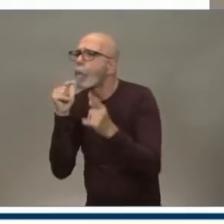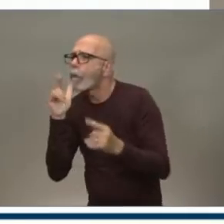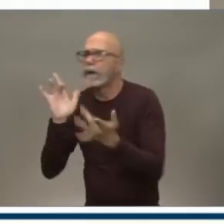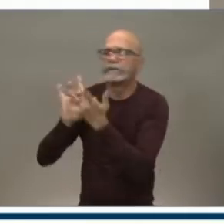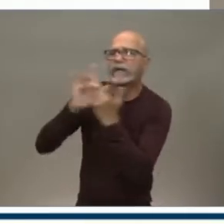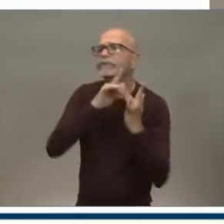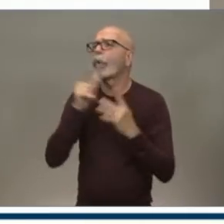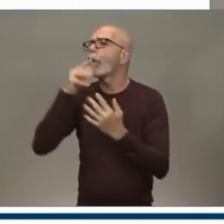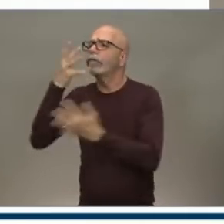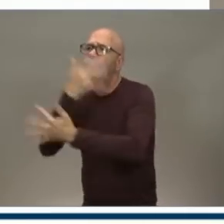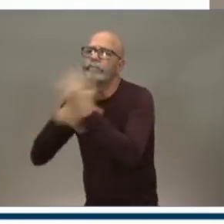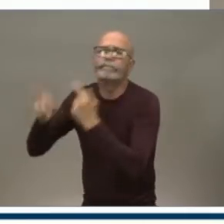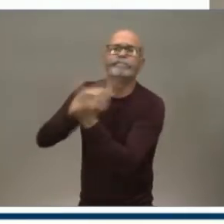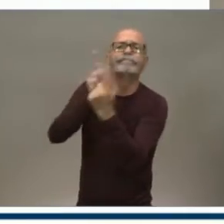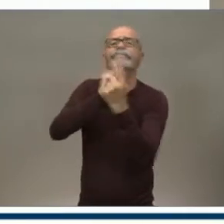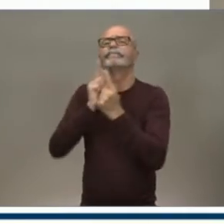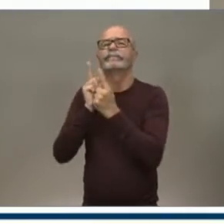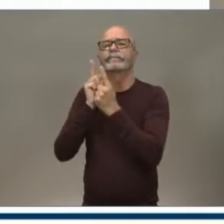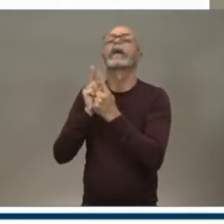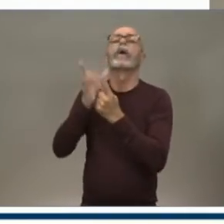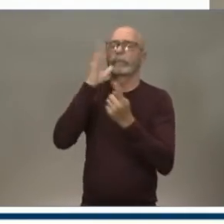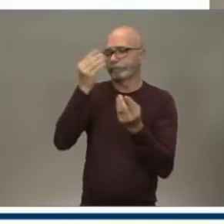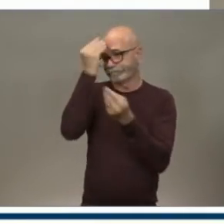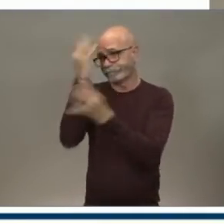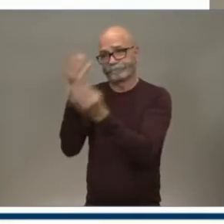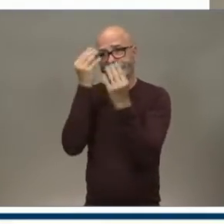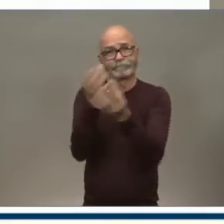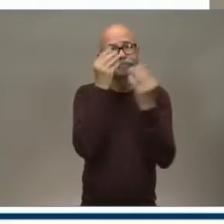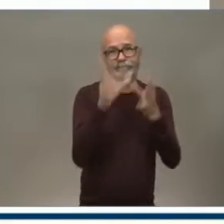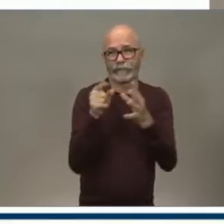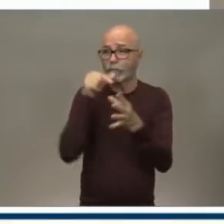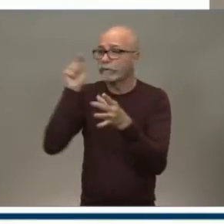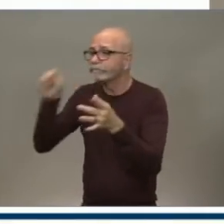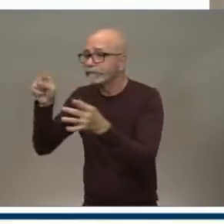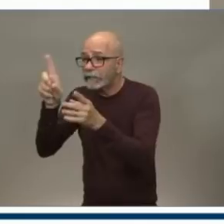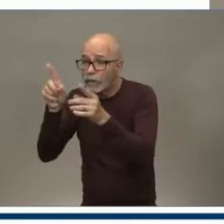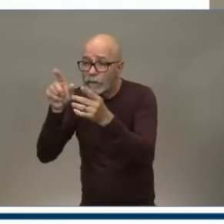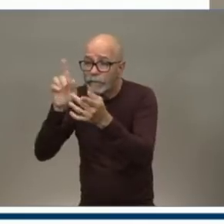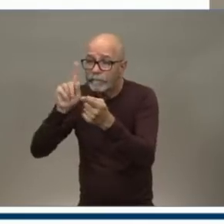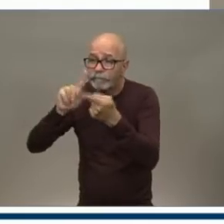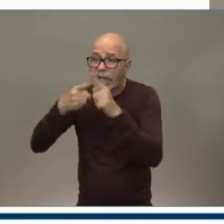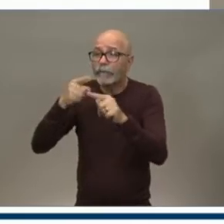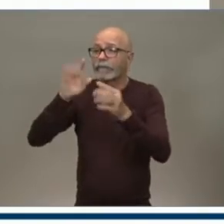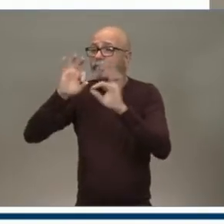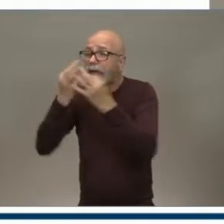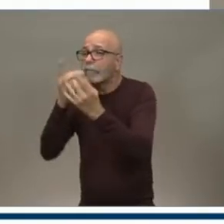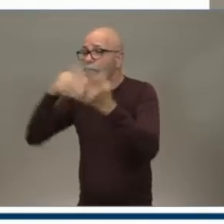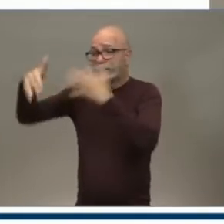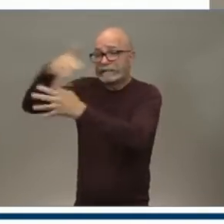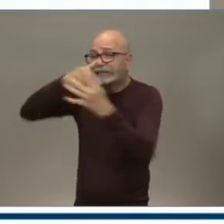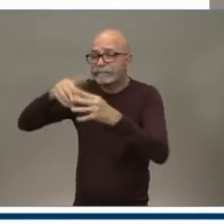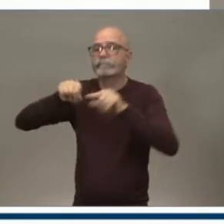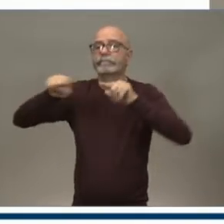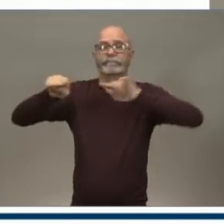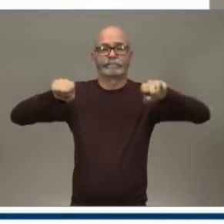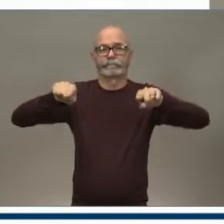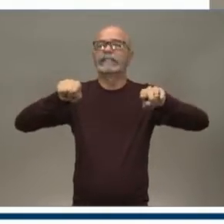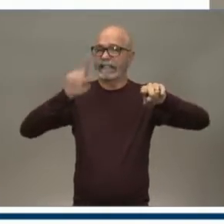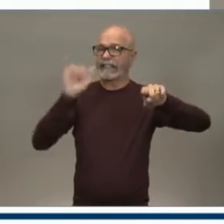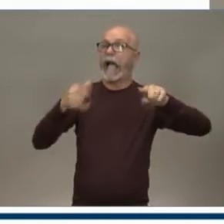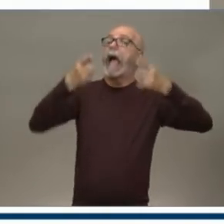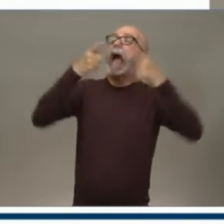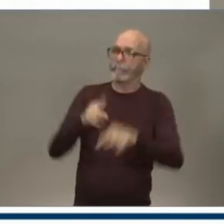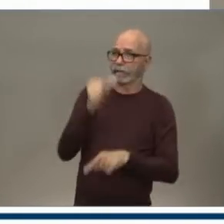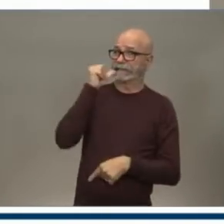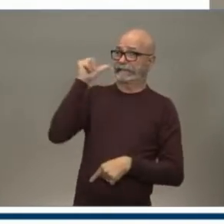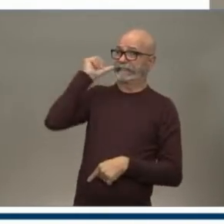with individuals and their families, and that was all done by yesterday evening. For any of the